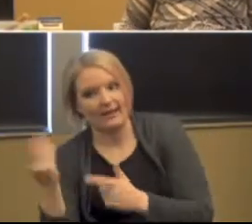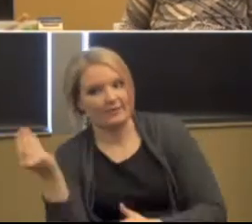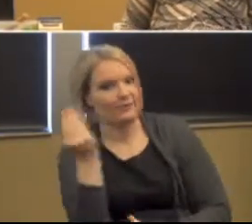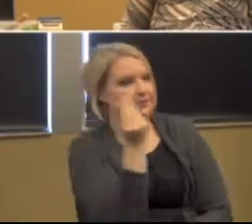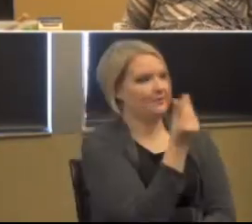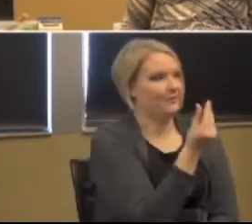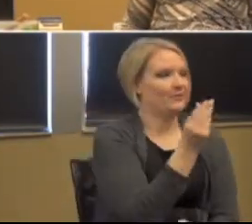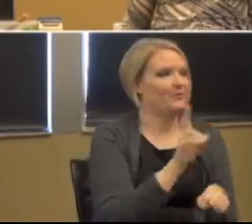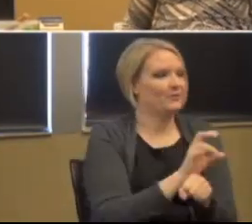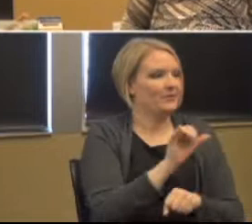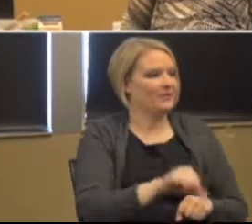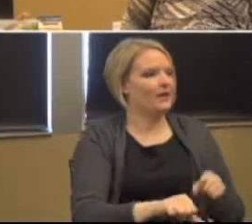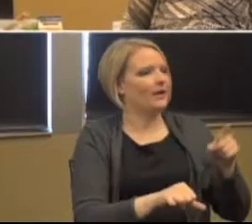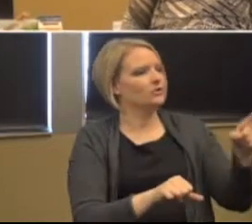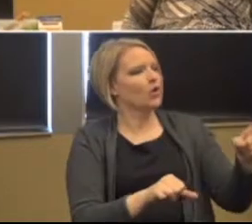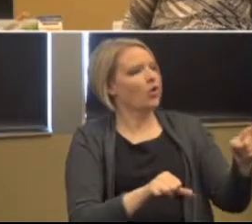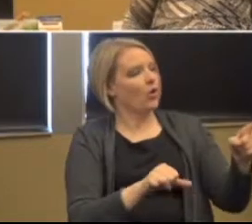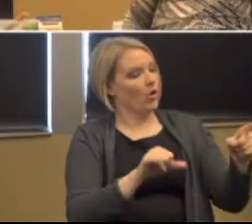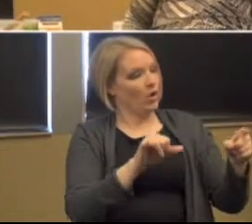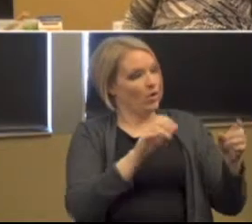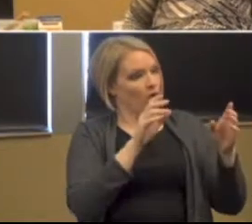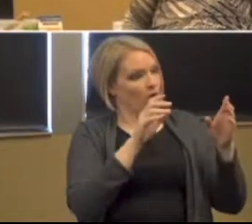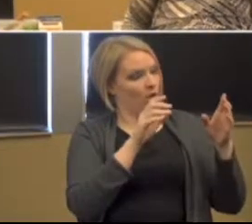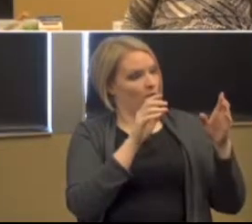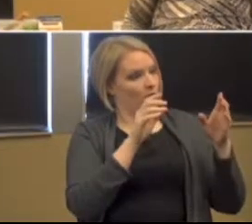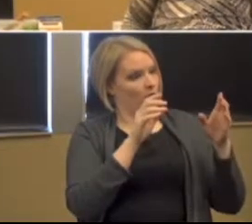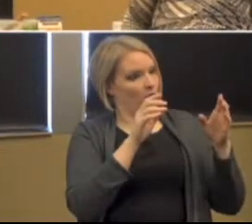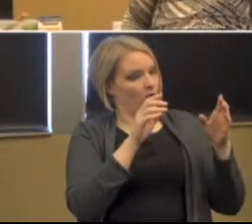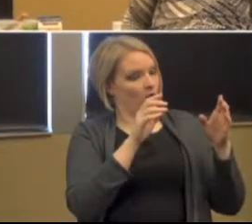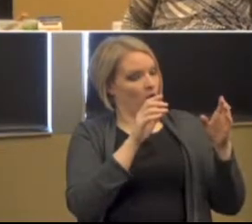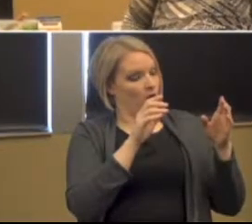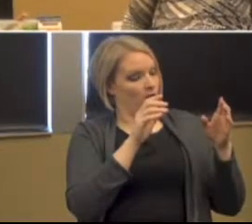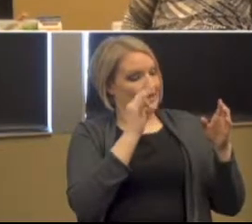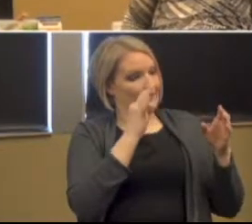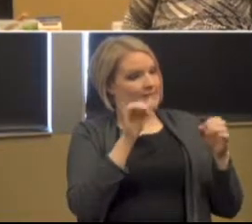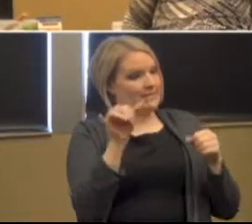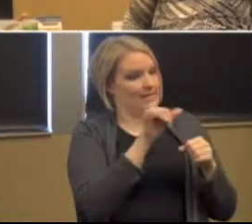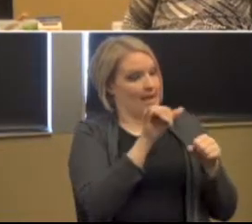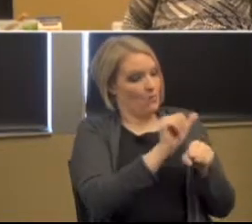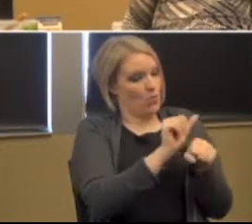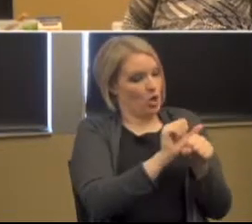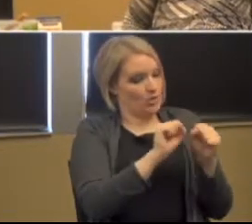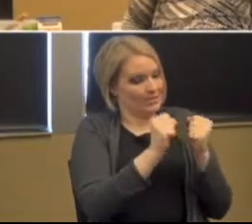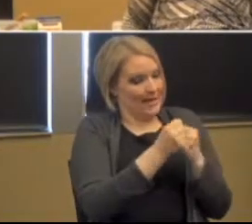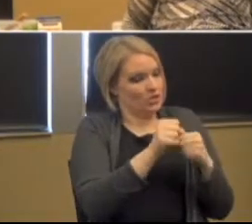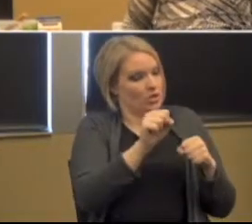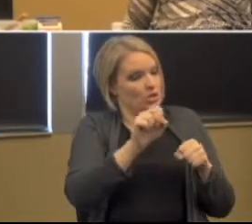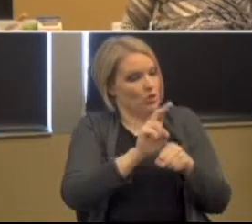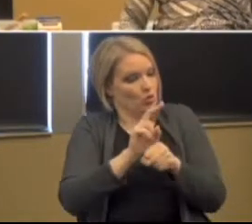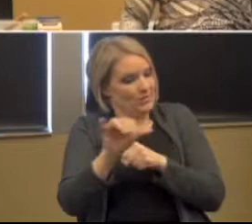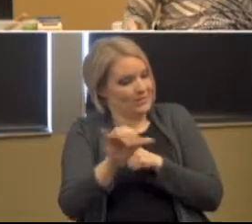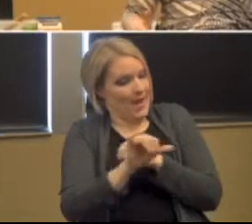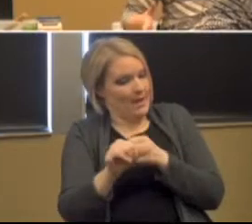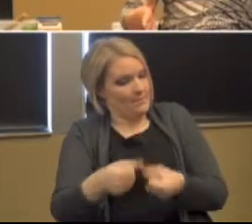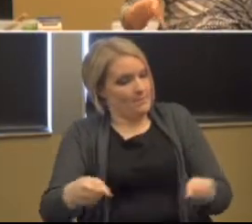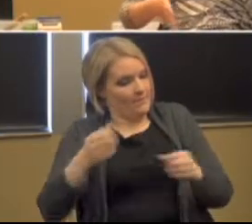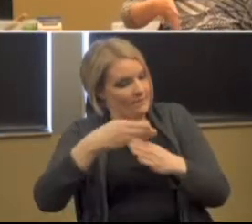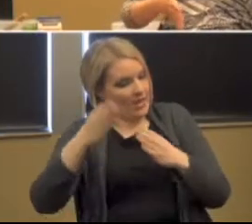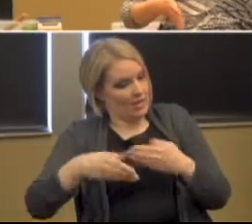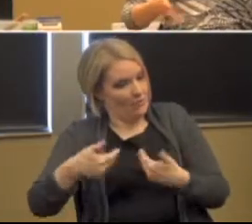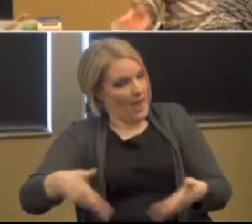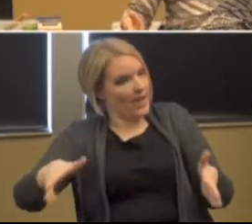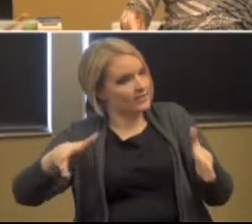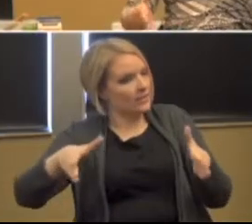Logistically, would the next person coming to that workstation use the same finish basket if I don't have time to get over and Absolutely. I mean, if it's